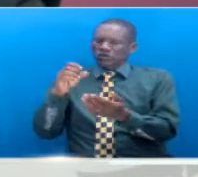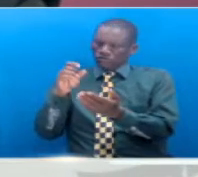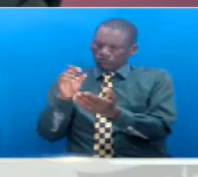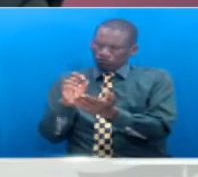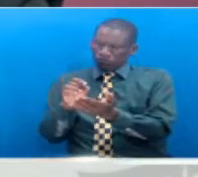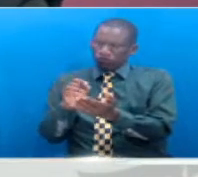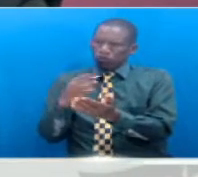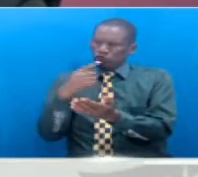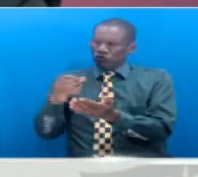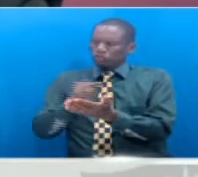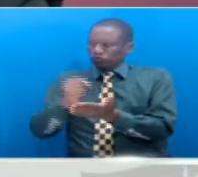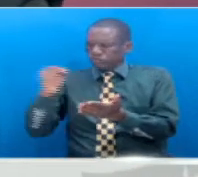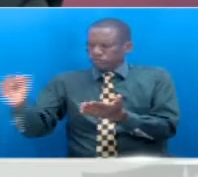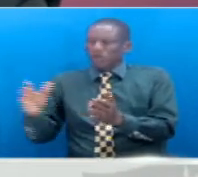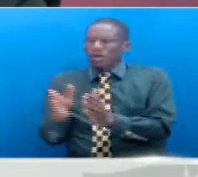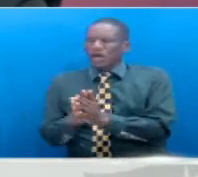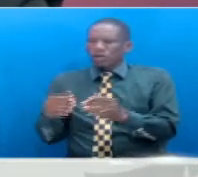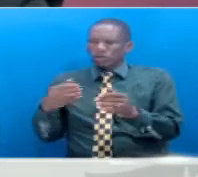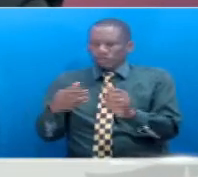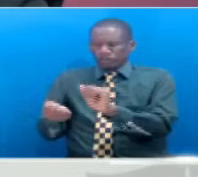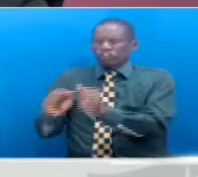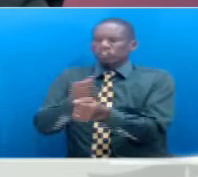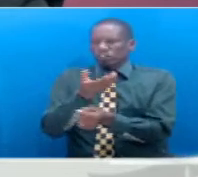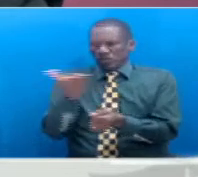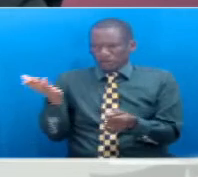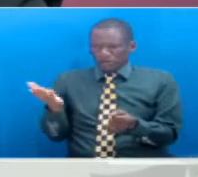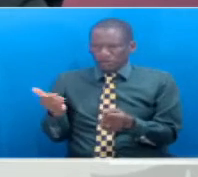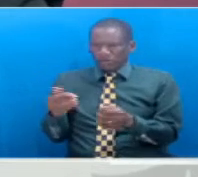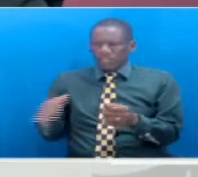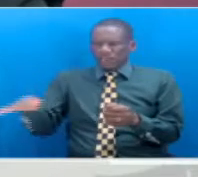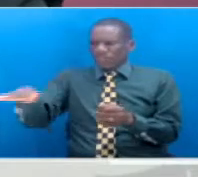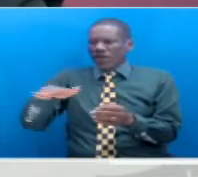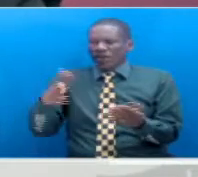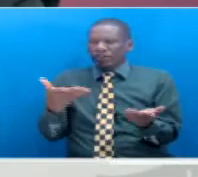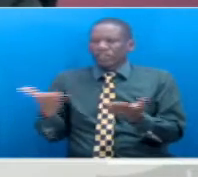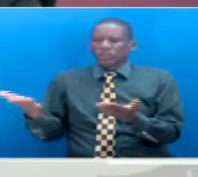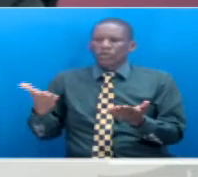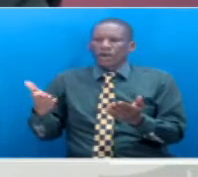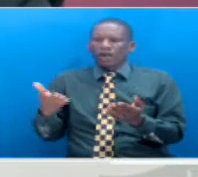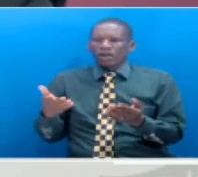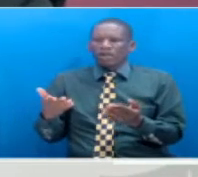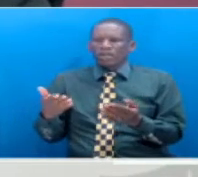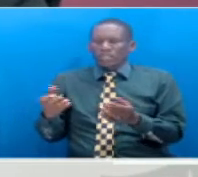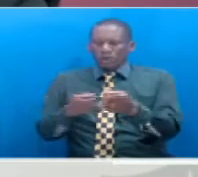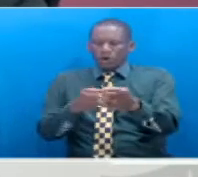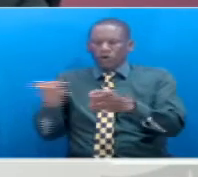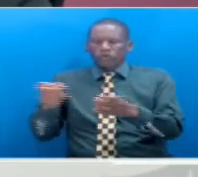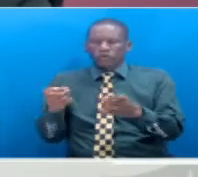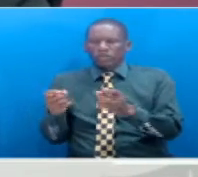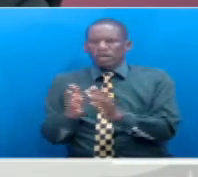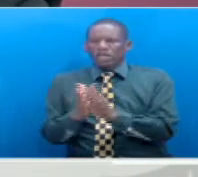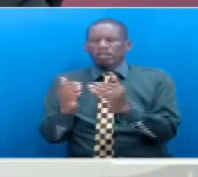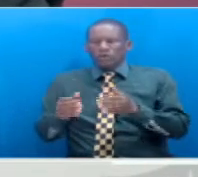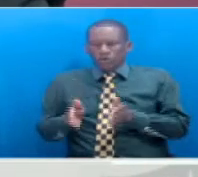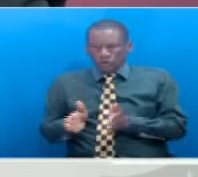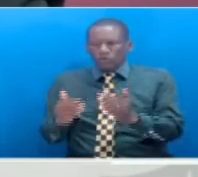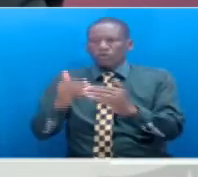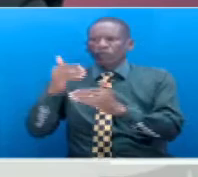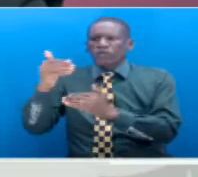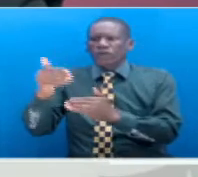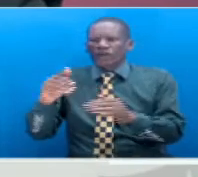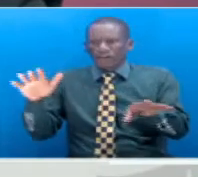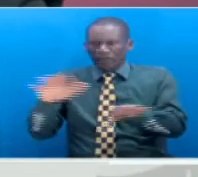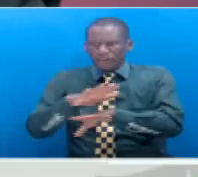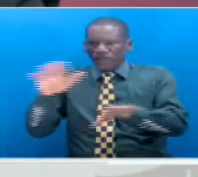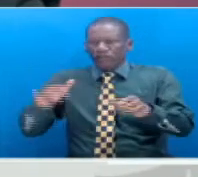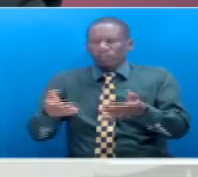aside. Yes, and we have replaced them in areas where they were manning. And going forward,